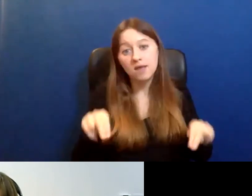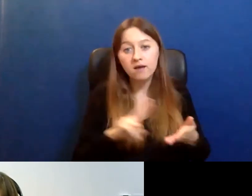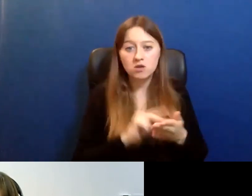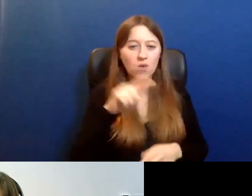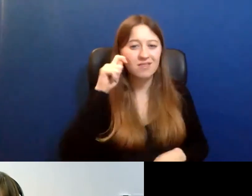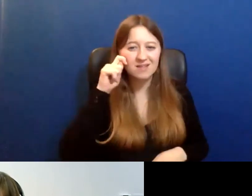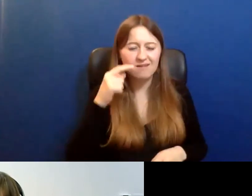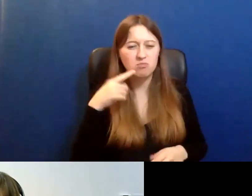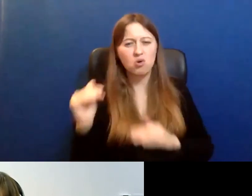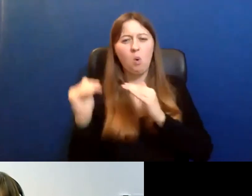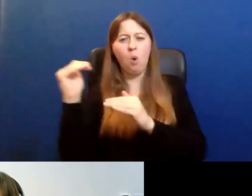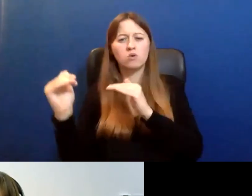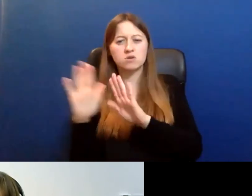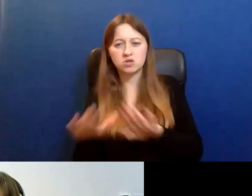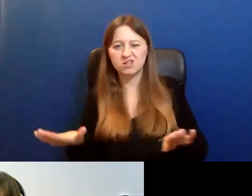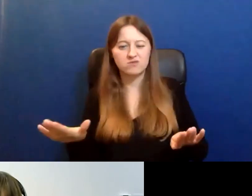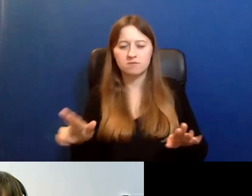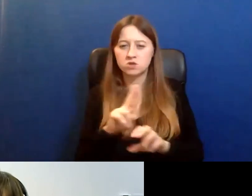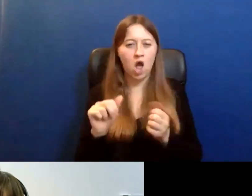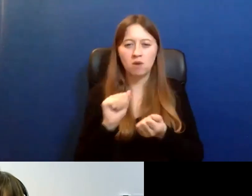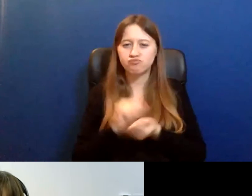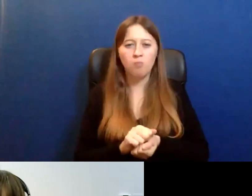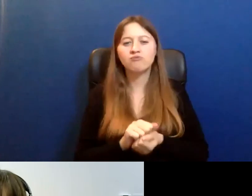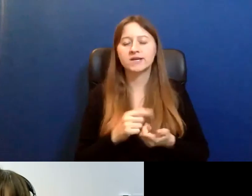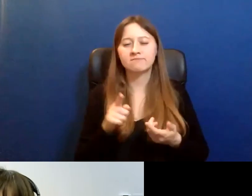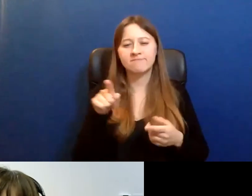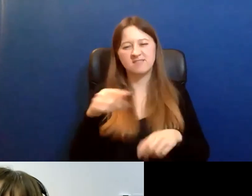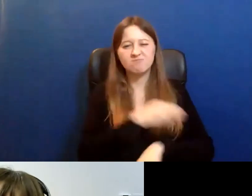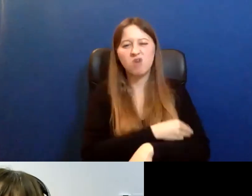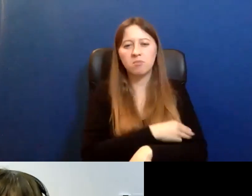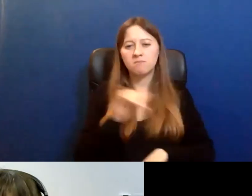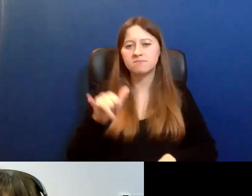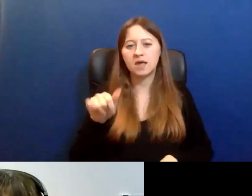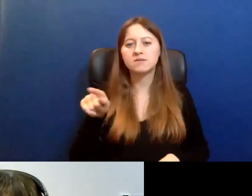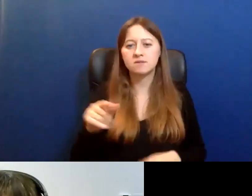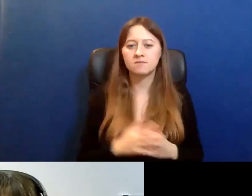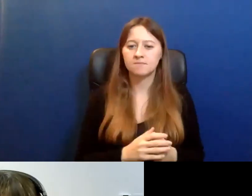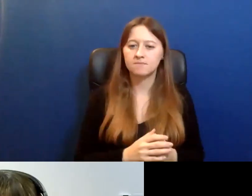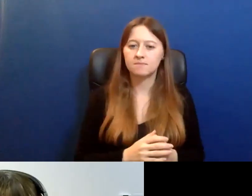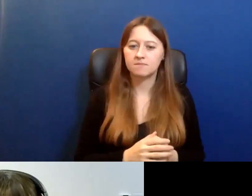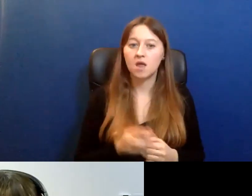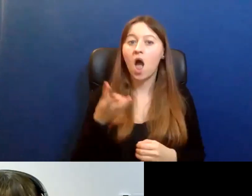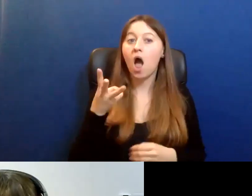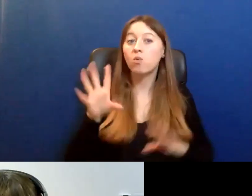for older children. So that is a problem. I'm going to stop the recording just